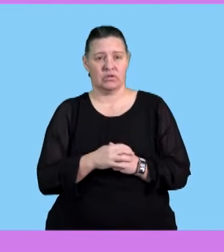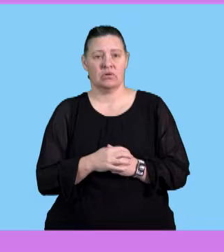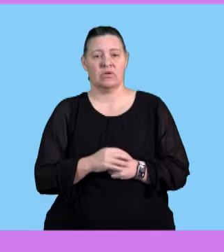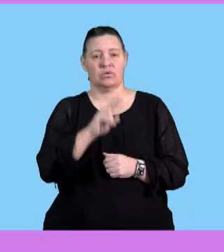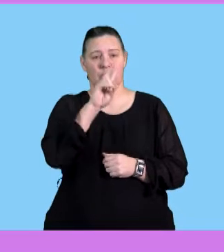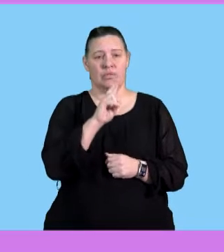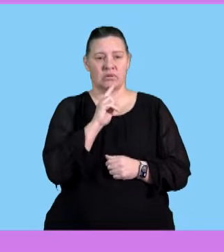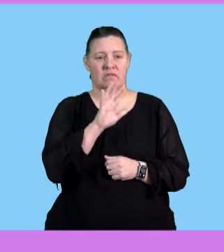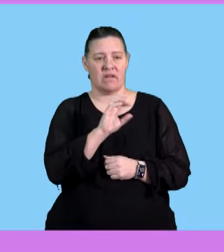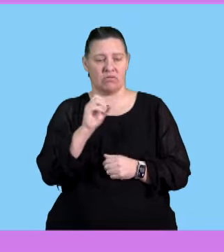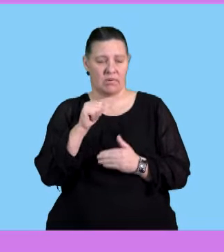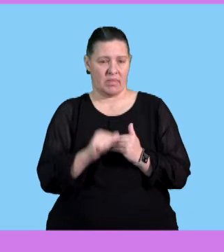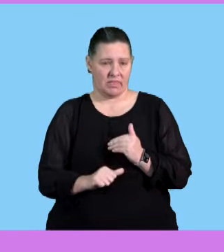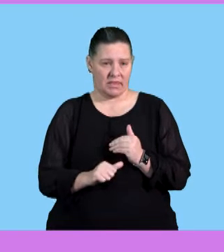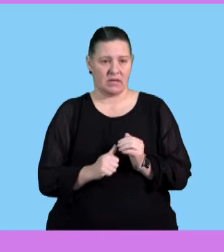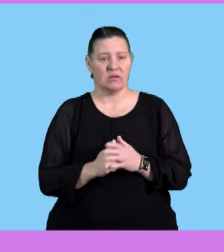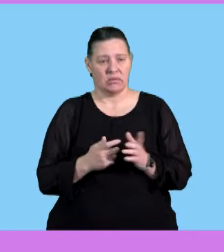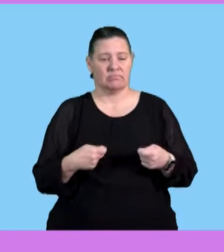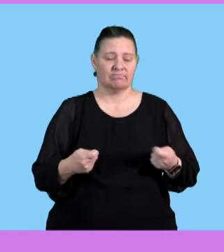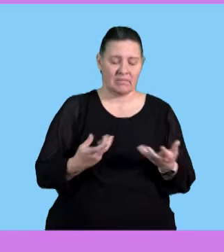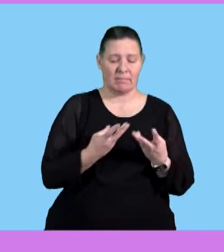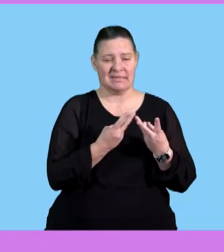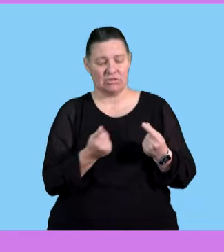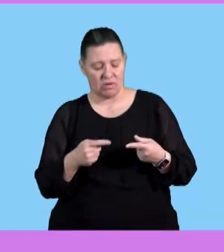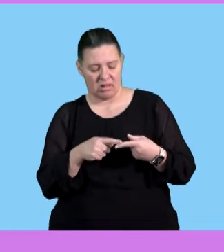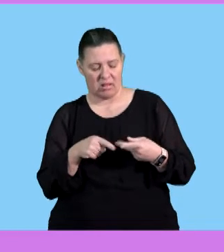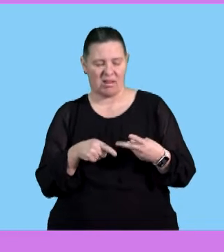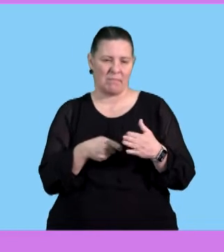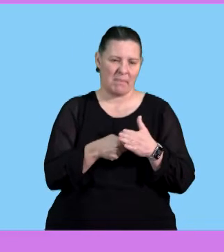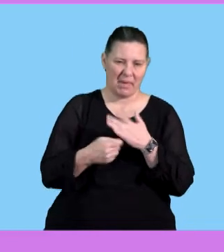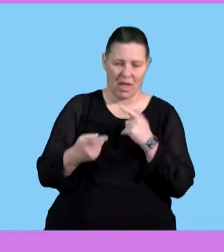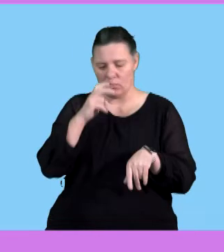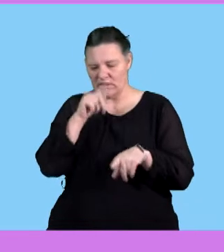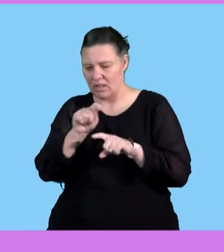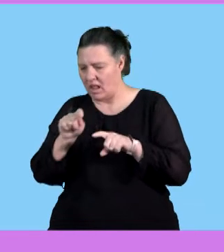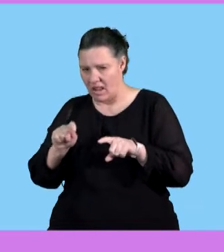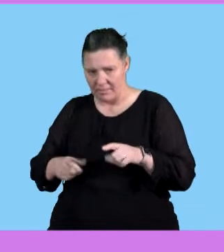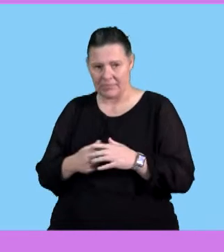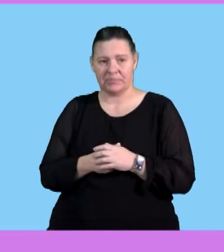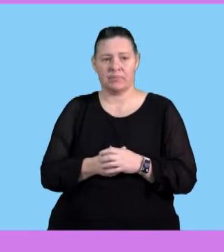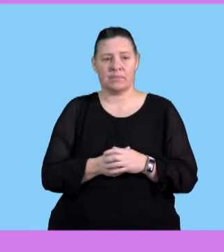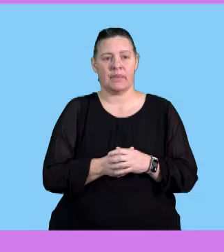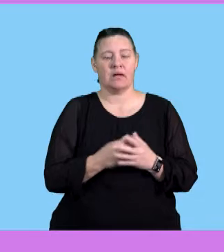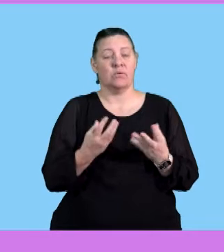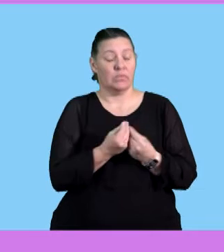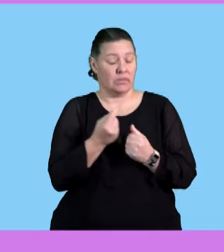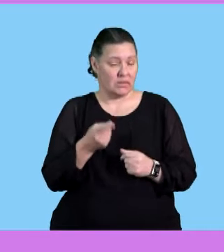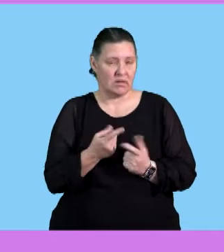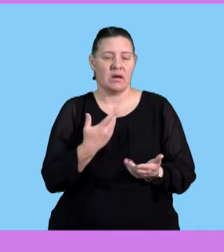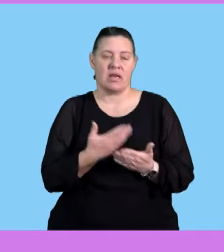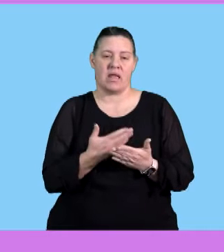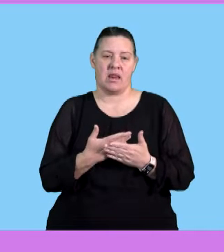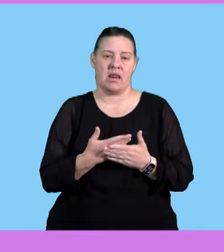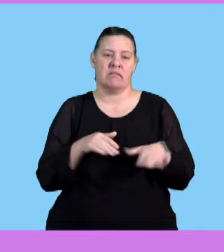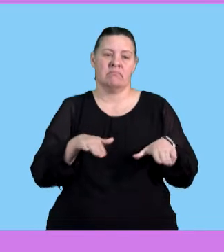budgets for 2,500 Rand per month to spend on materials and other necessities, and then